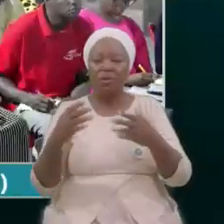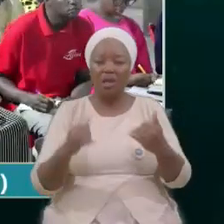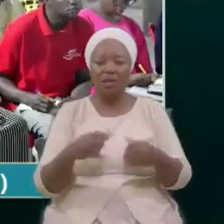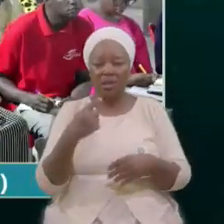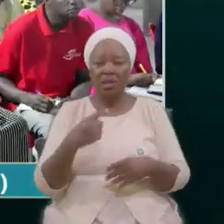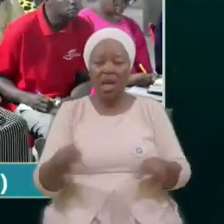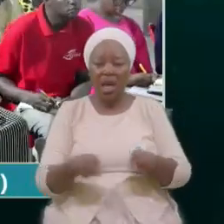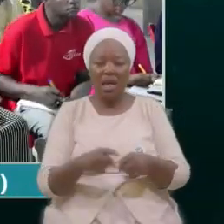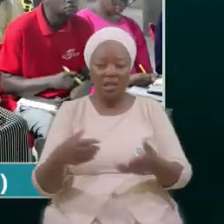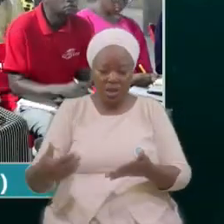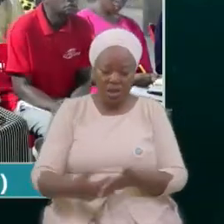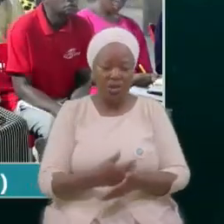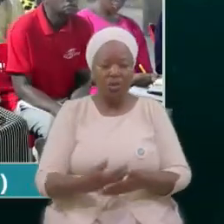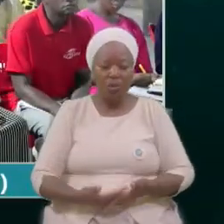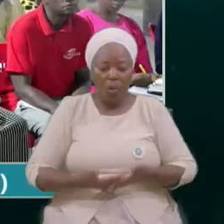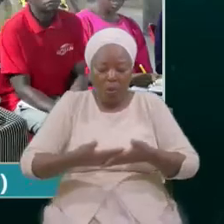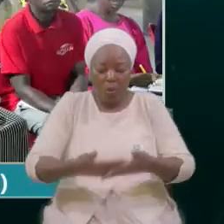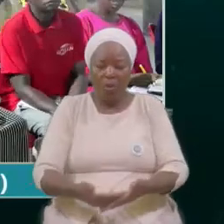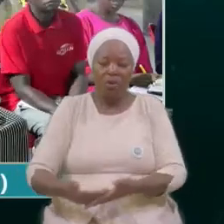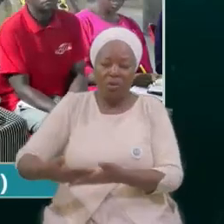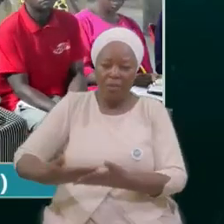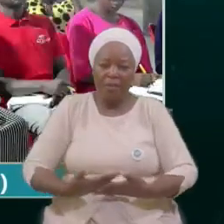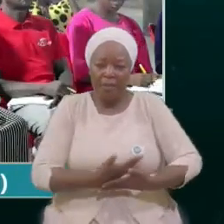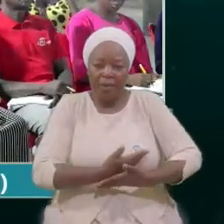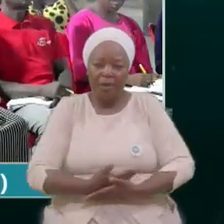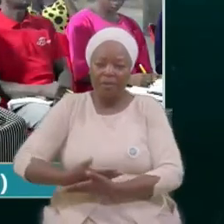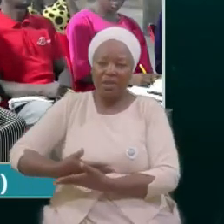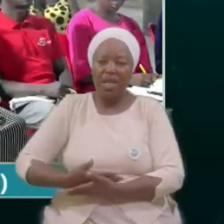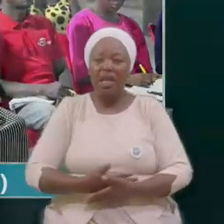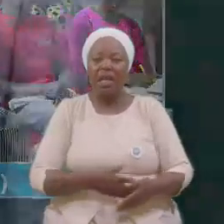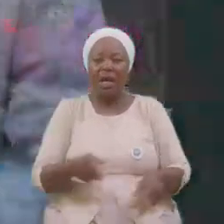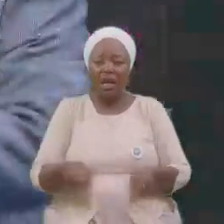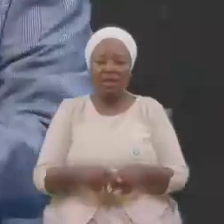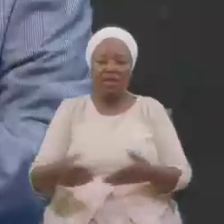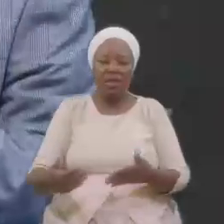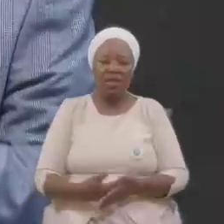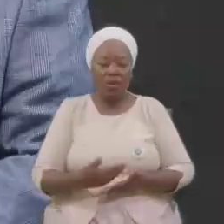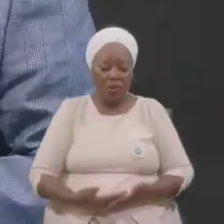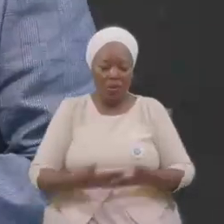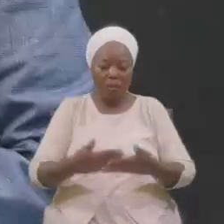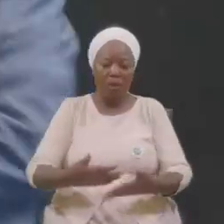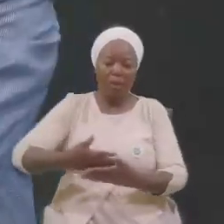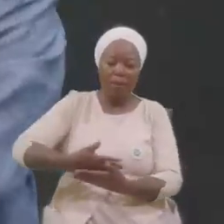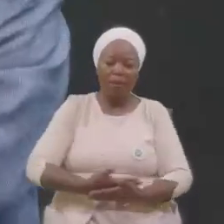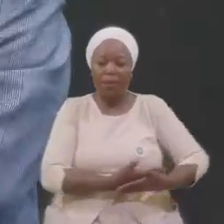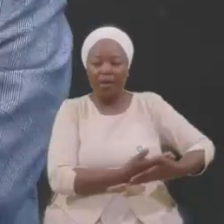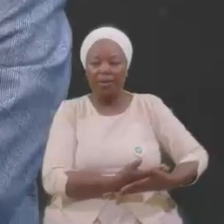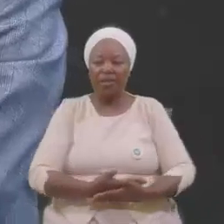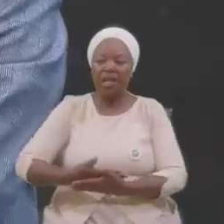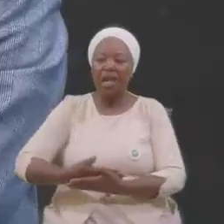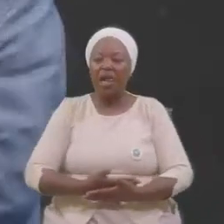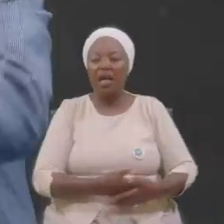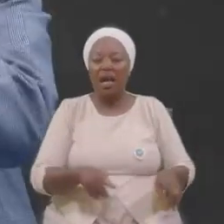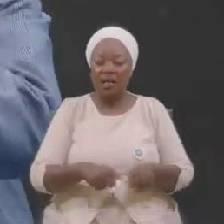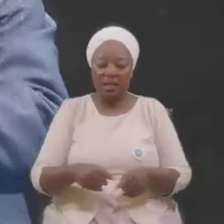newborn babes, when we're born again, newborn babes, when we're transformed, newborn